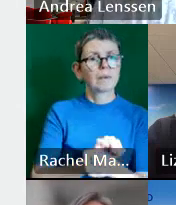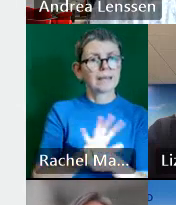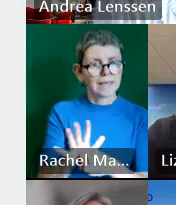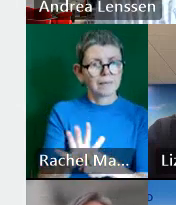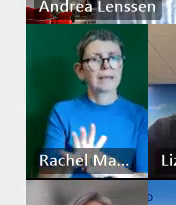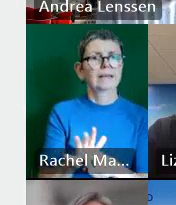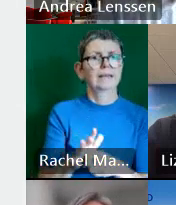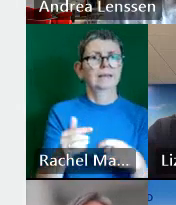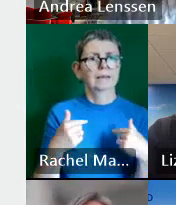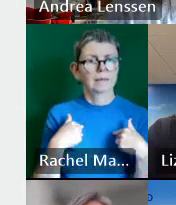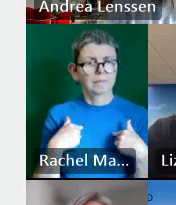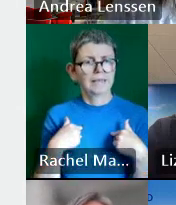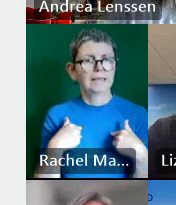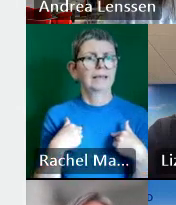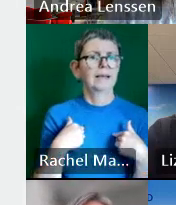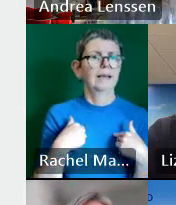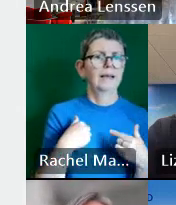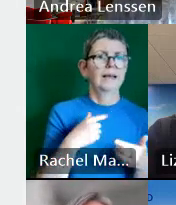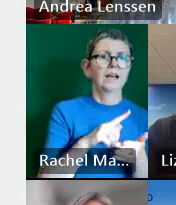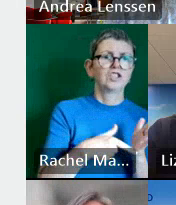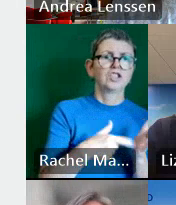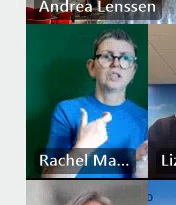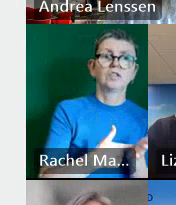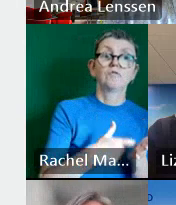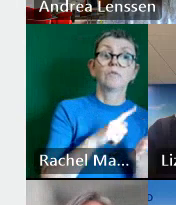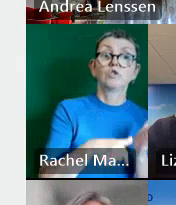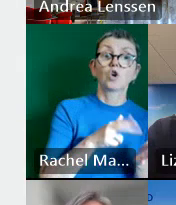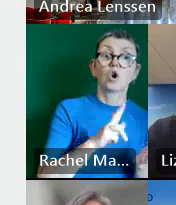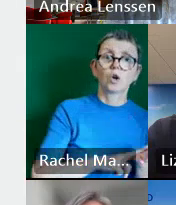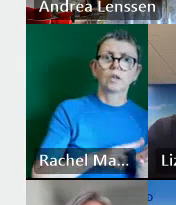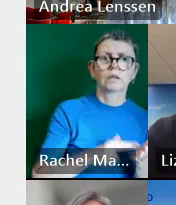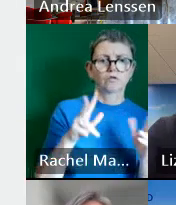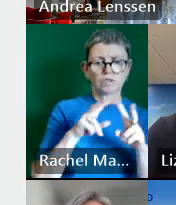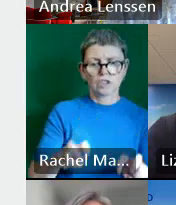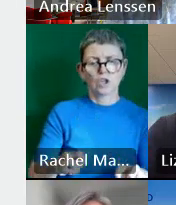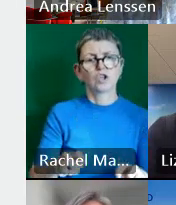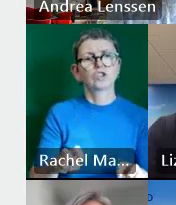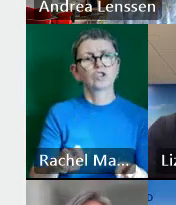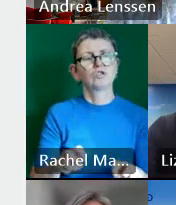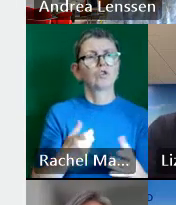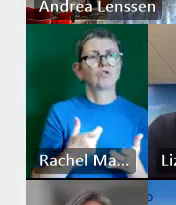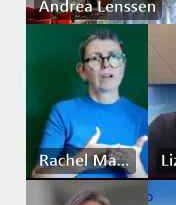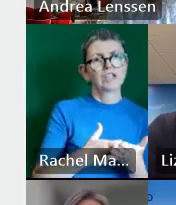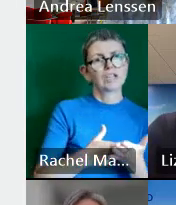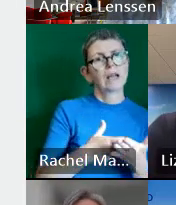we did a research study where we interviewed racialized minority women